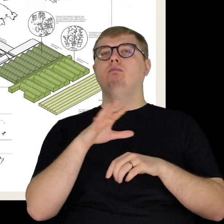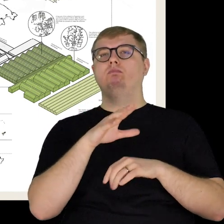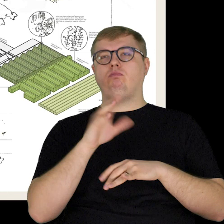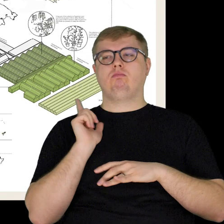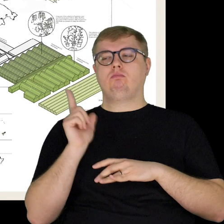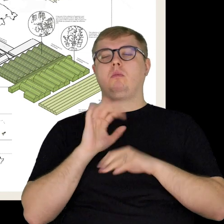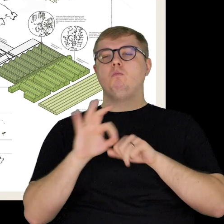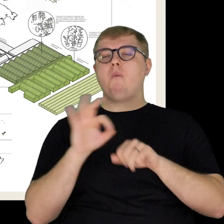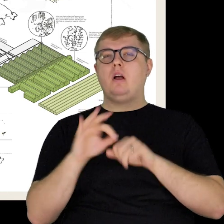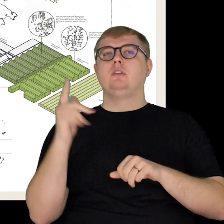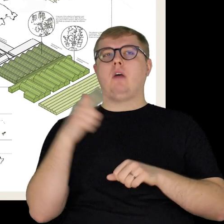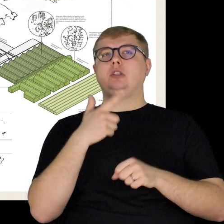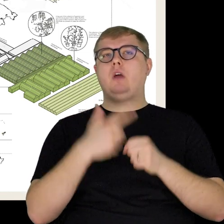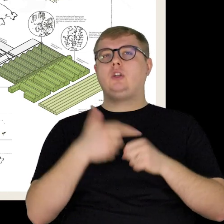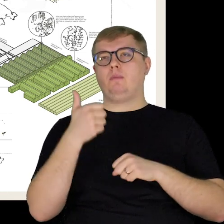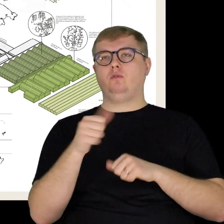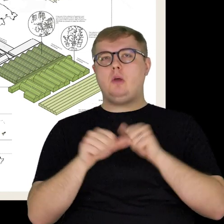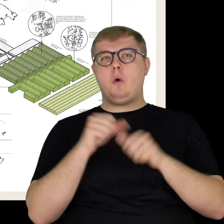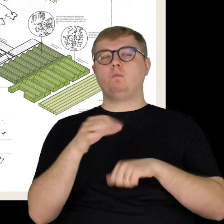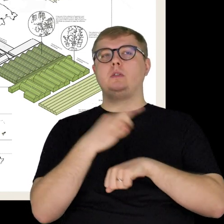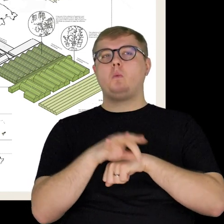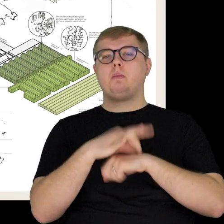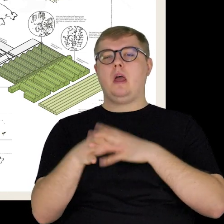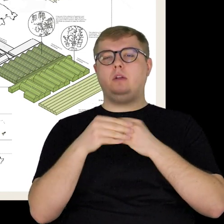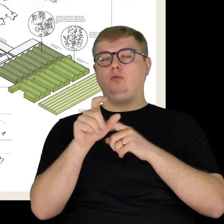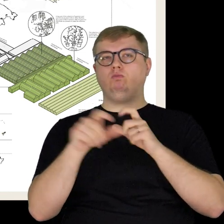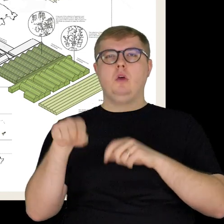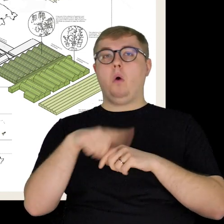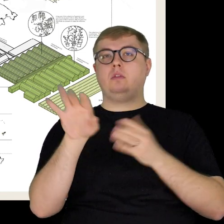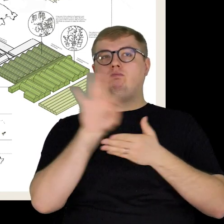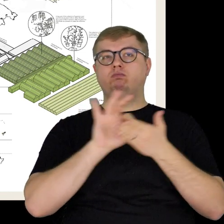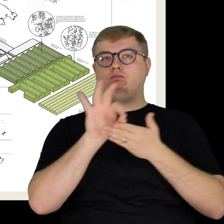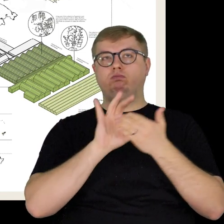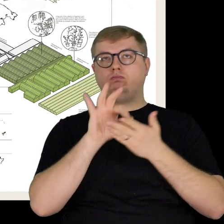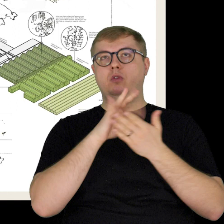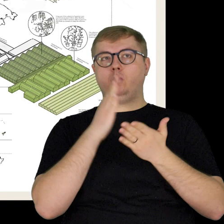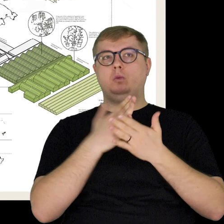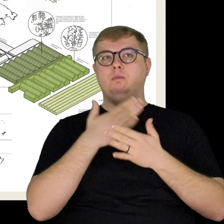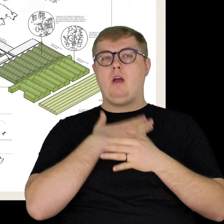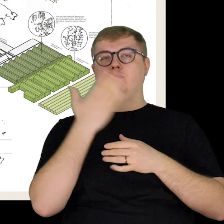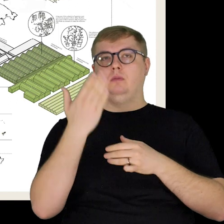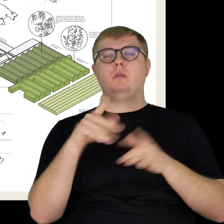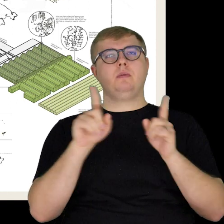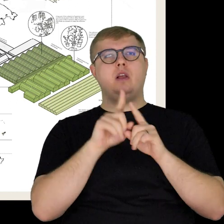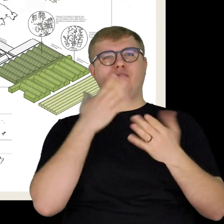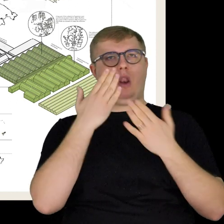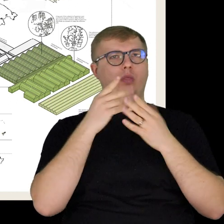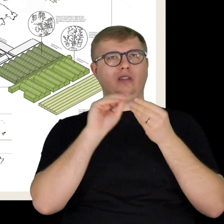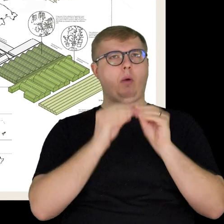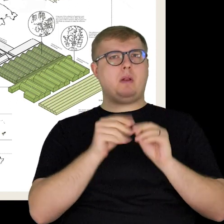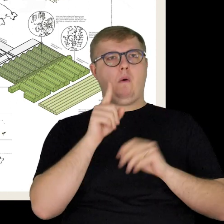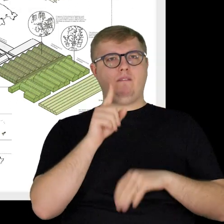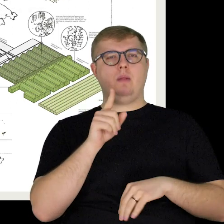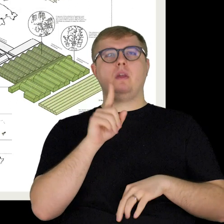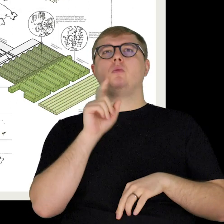students who drew this drawing. And it sort of looks like a kind of quite a complex drawing, and it is a bit of a complex drawing, but over